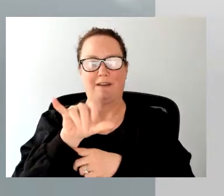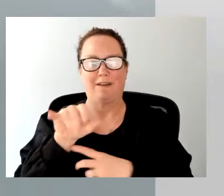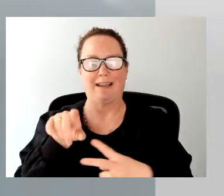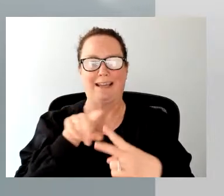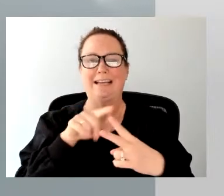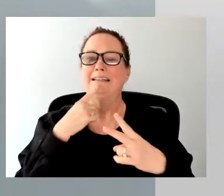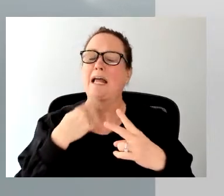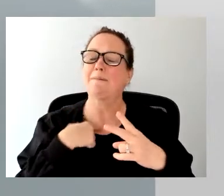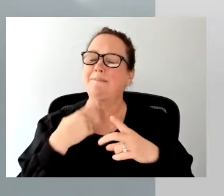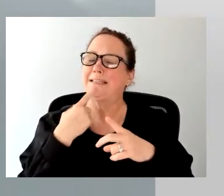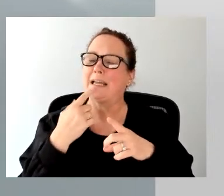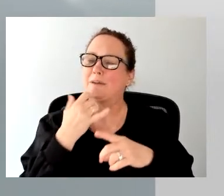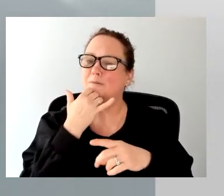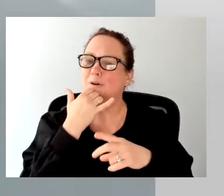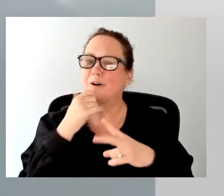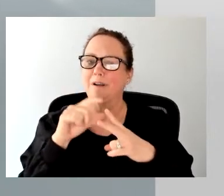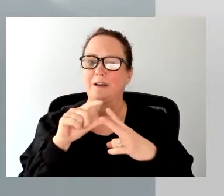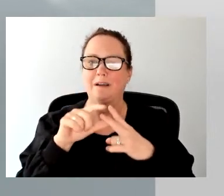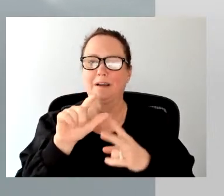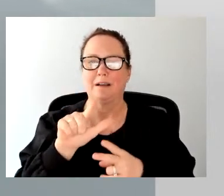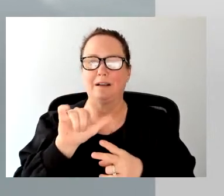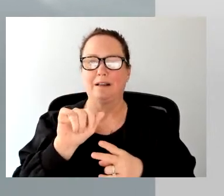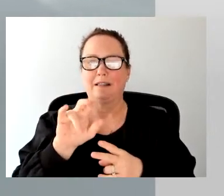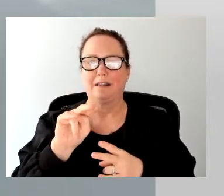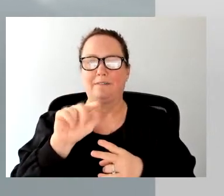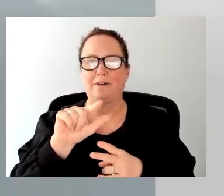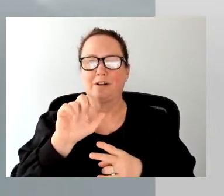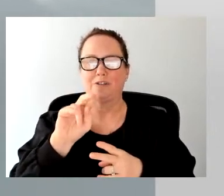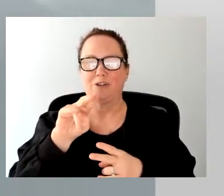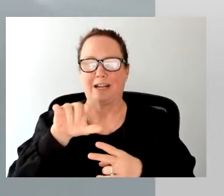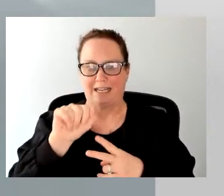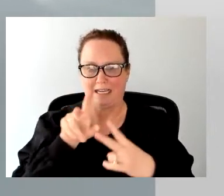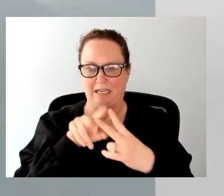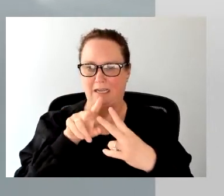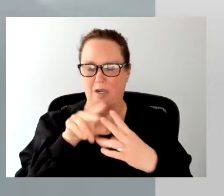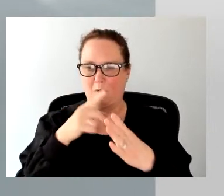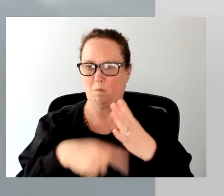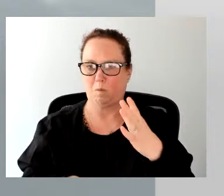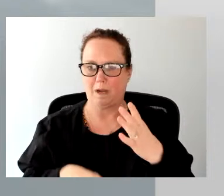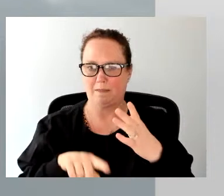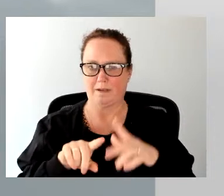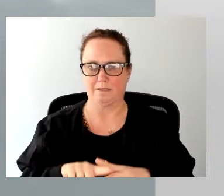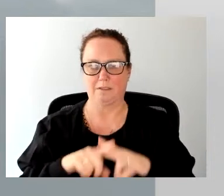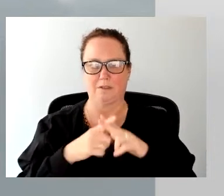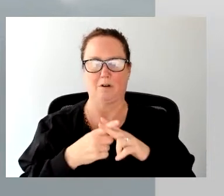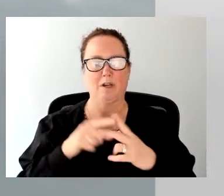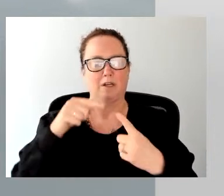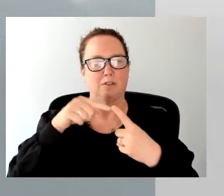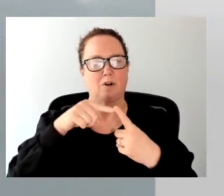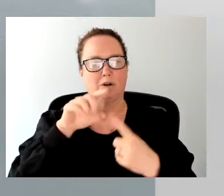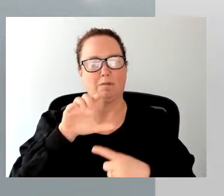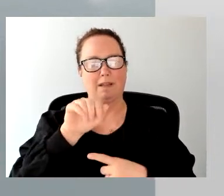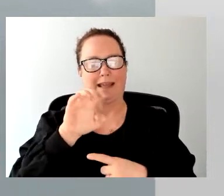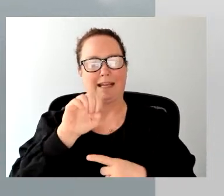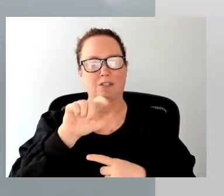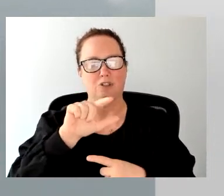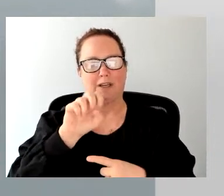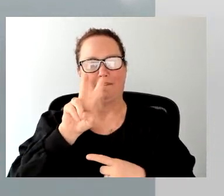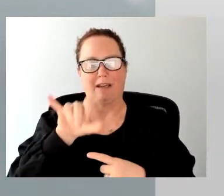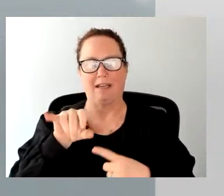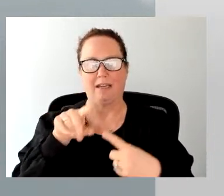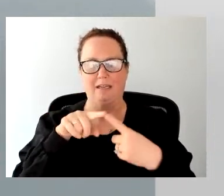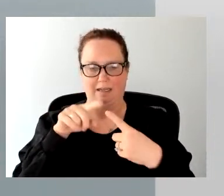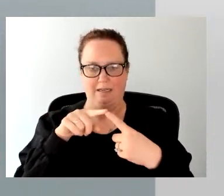up, Casgevy and Lyfgenia. Right. What are they and how do they work, starting with Casgevy? Okay.